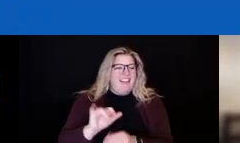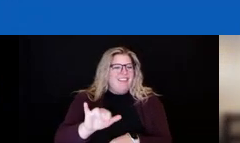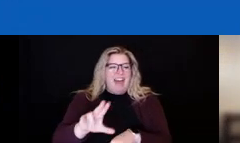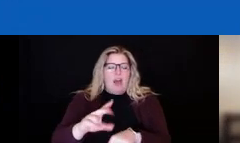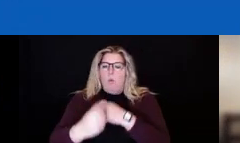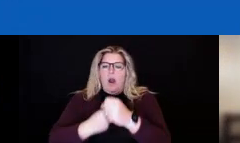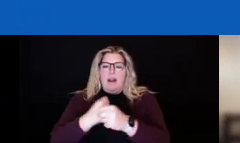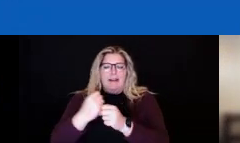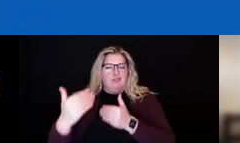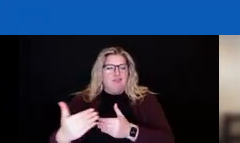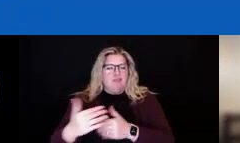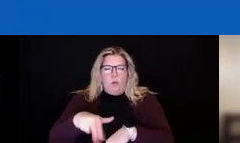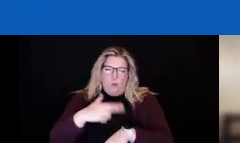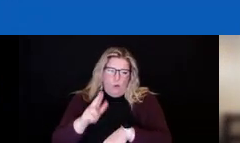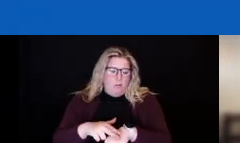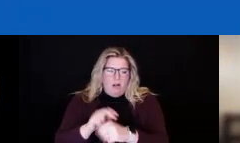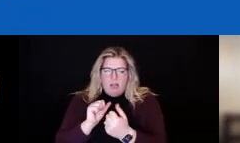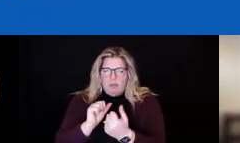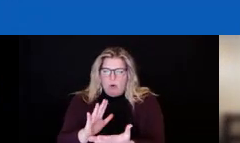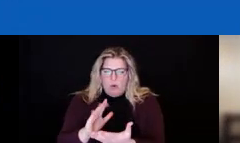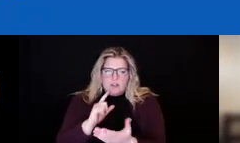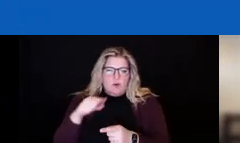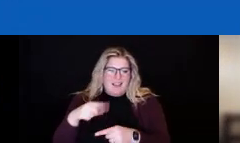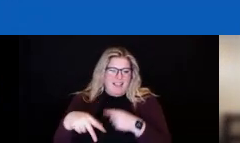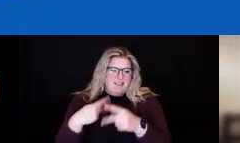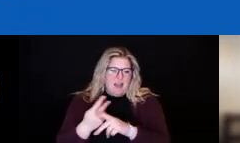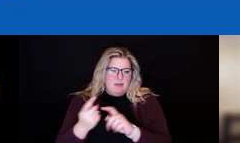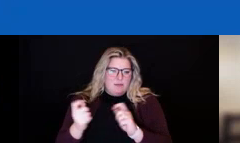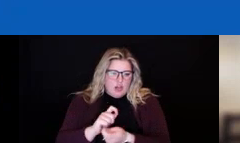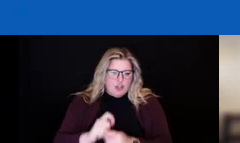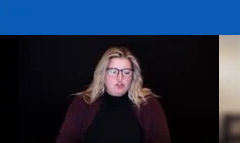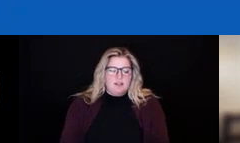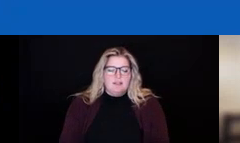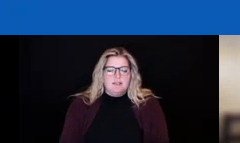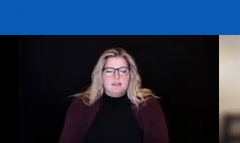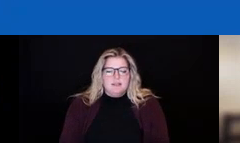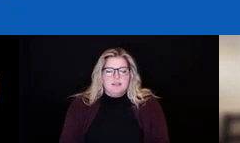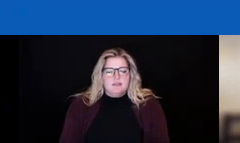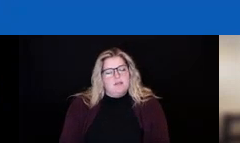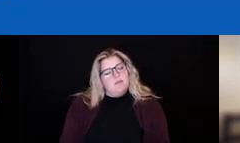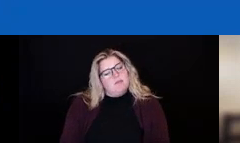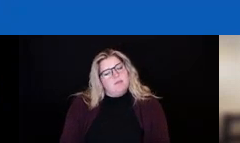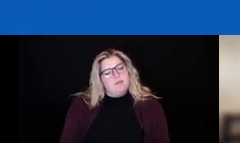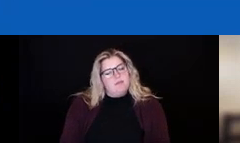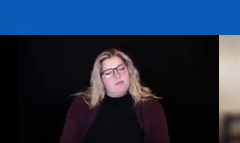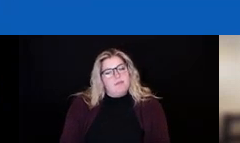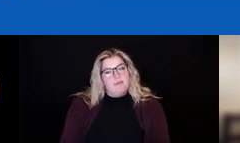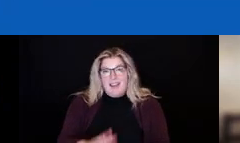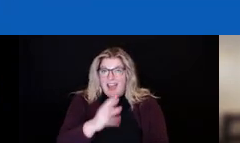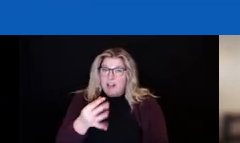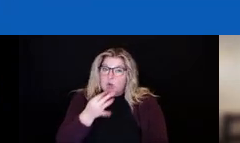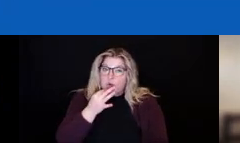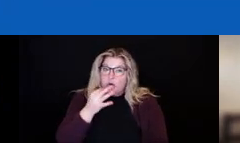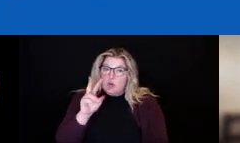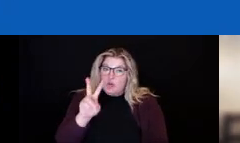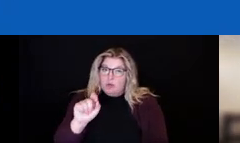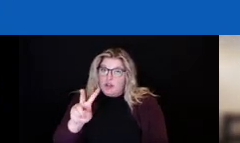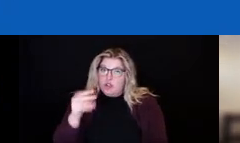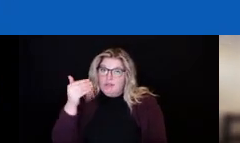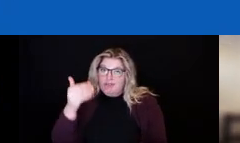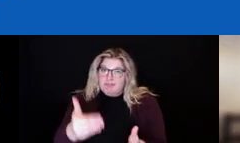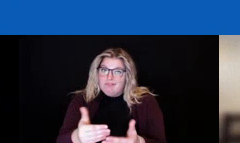normal approach to, these kinds of changes, thinking ahead to, that 2.2 is coming soon and what that